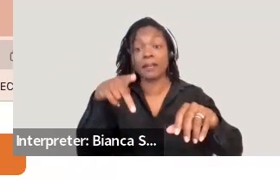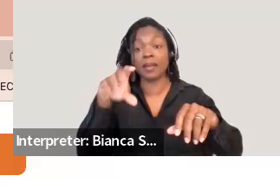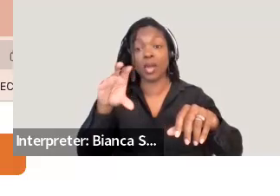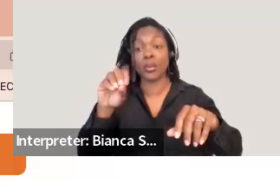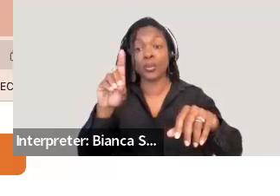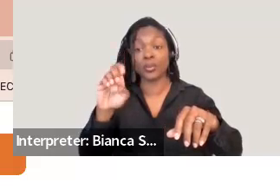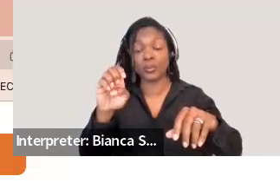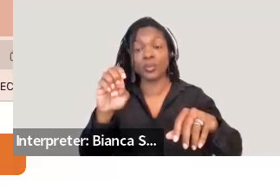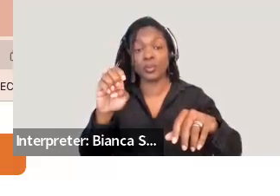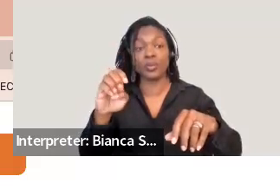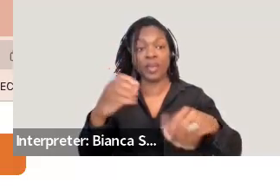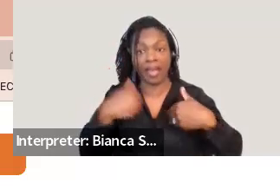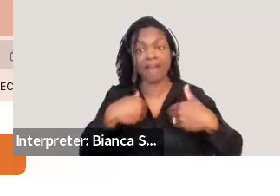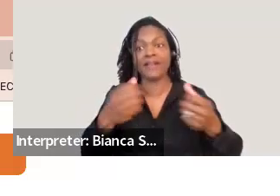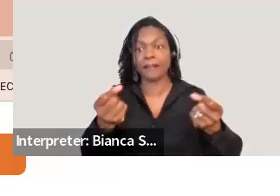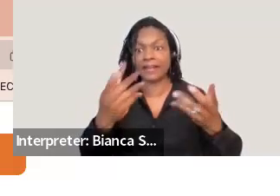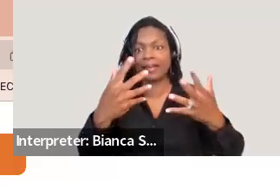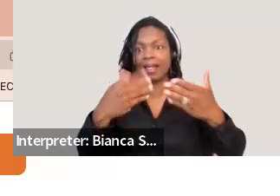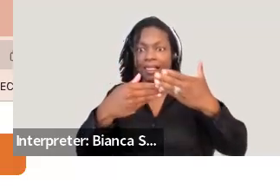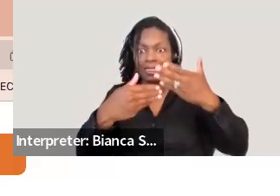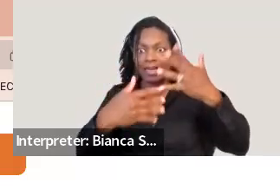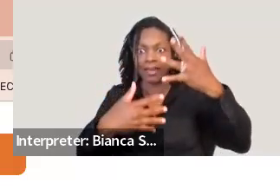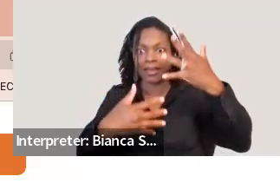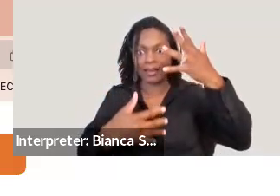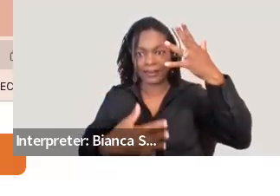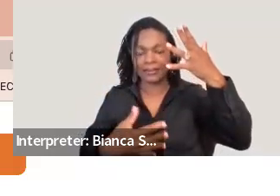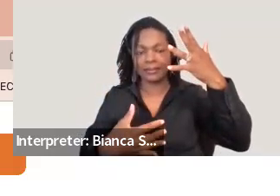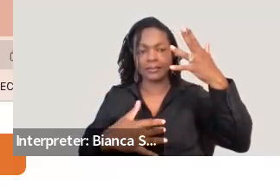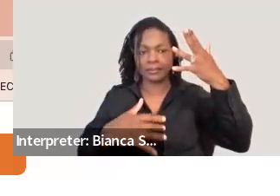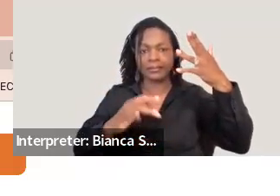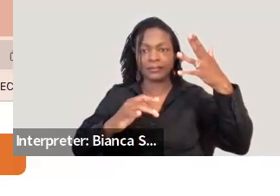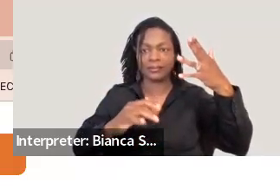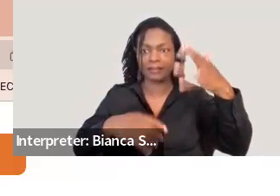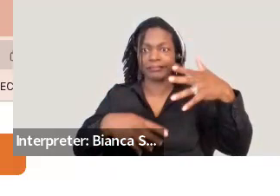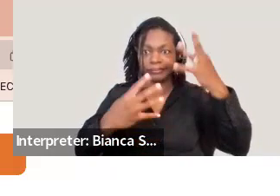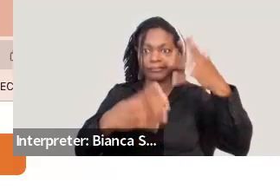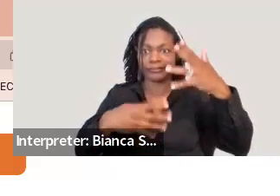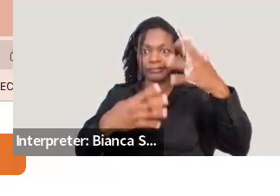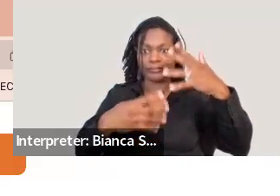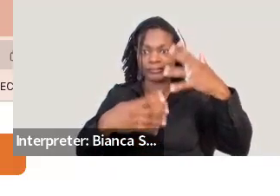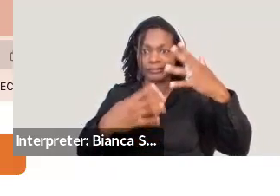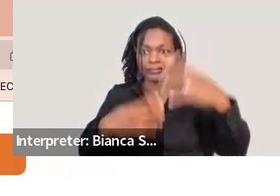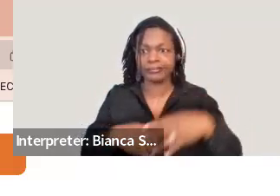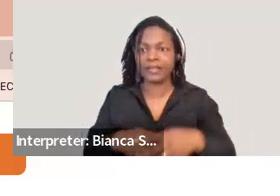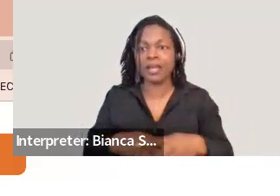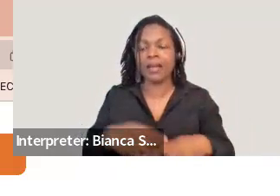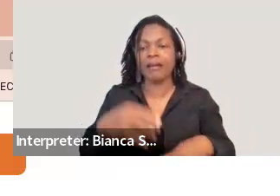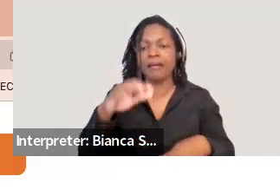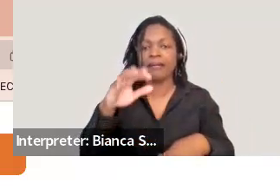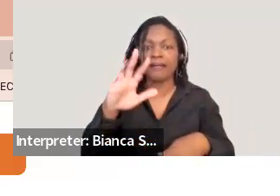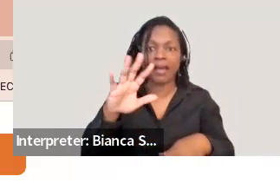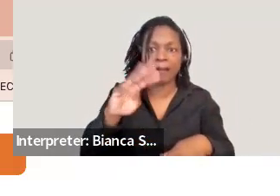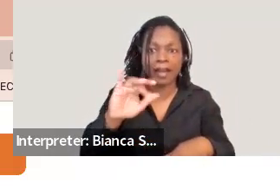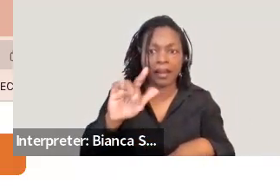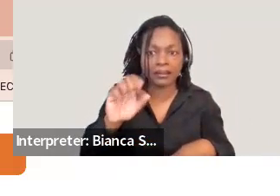there's so many different things that pop up. And so you can look within 5 miles, 10 miles,